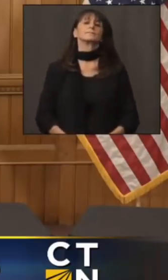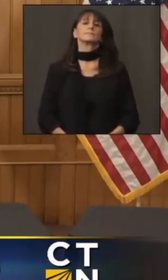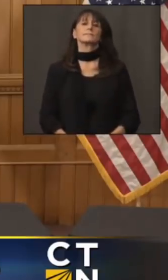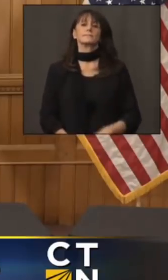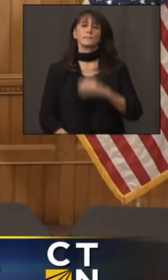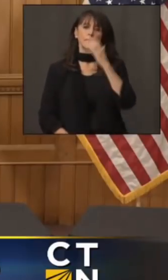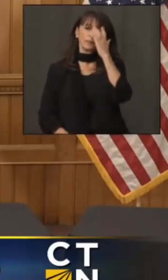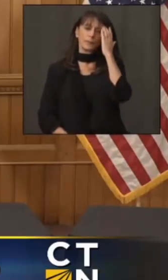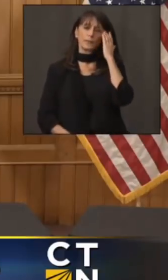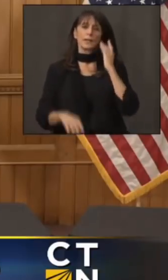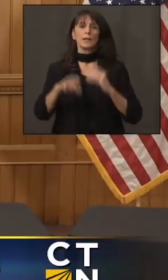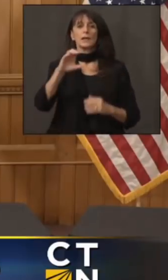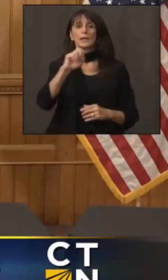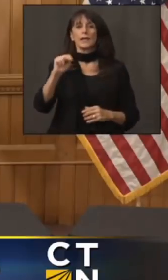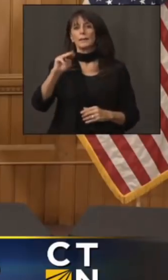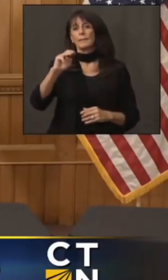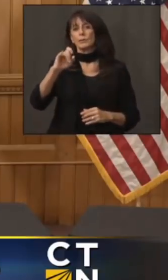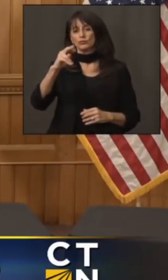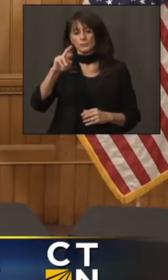The Connecticut Mirror.